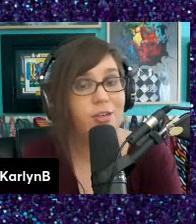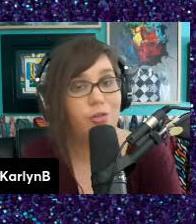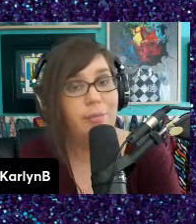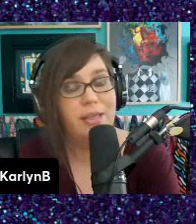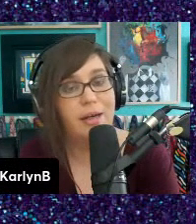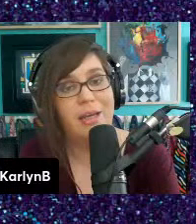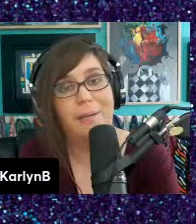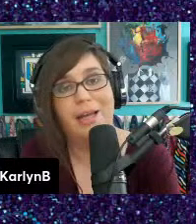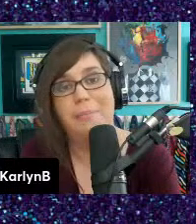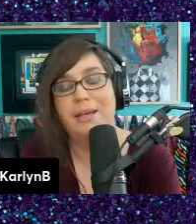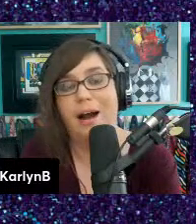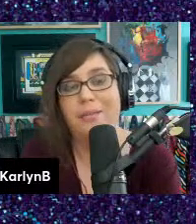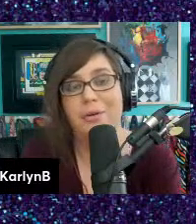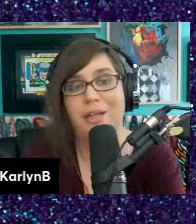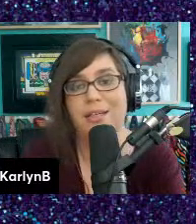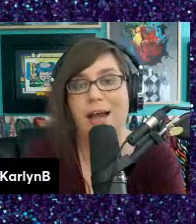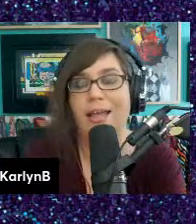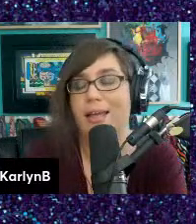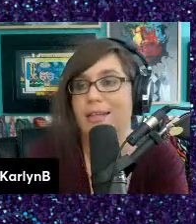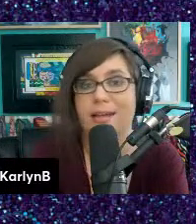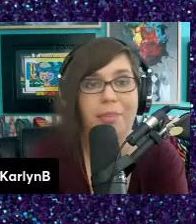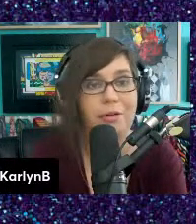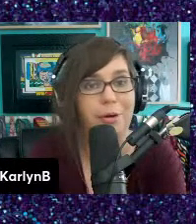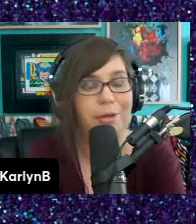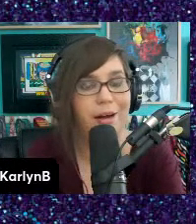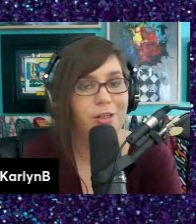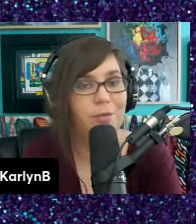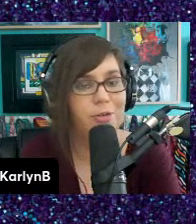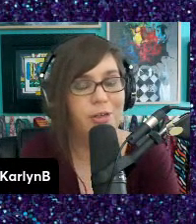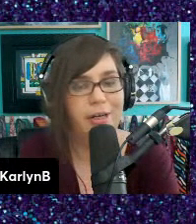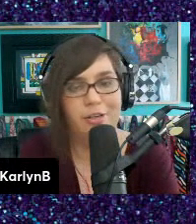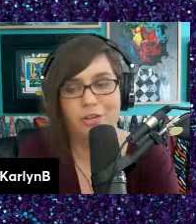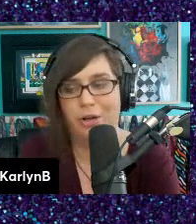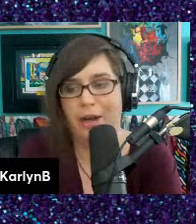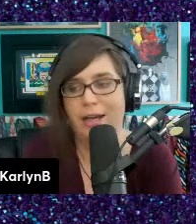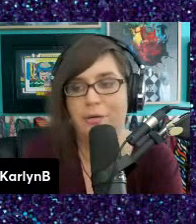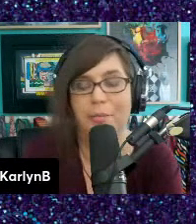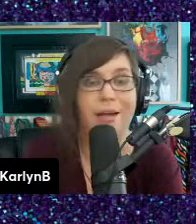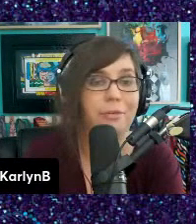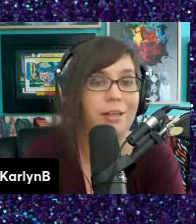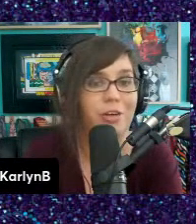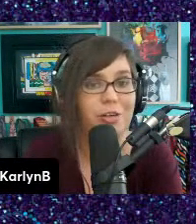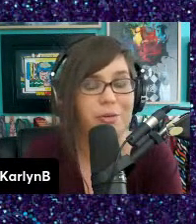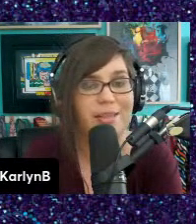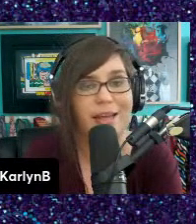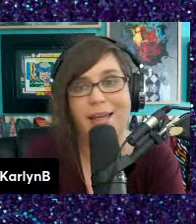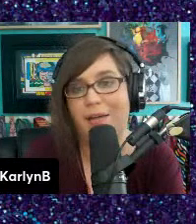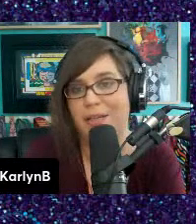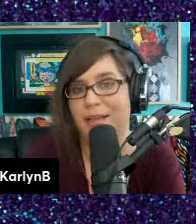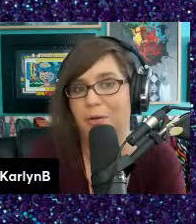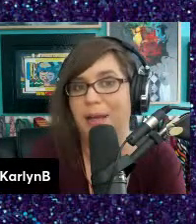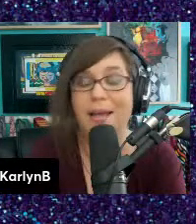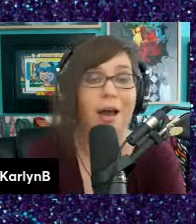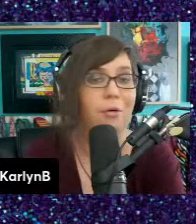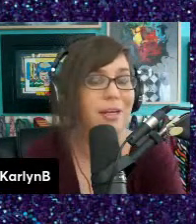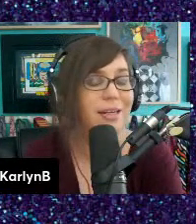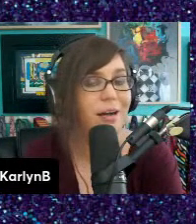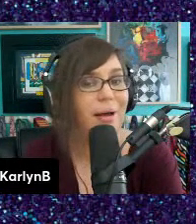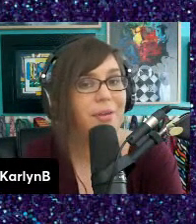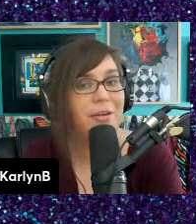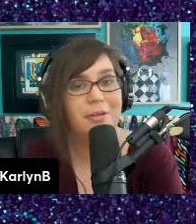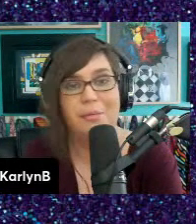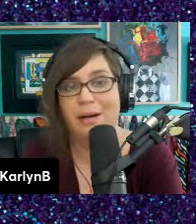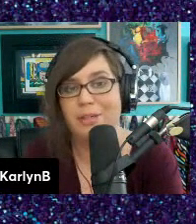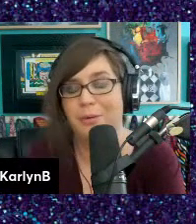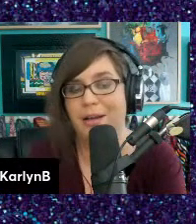second stream is going to be coming up at 9:30 tonight. It is nothing remotely controversial. It is a show that I do with my friend Joshua the Psychic every single week, where we talk